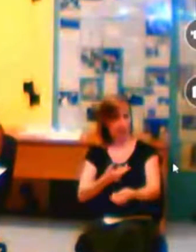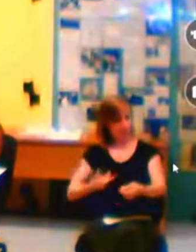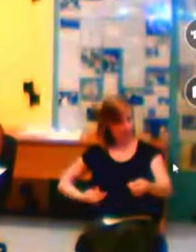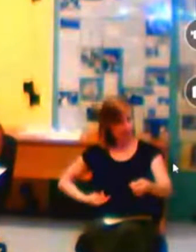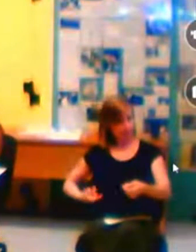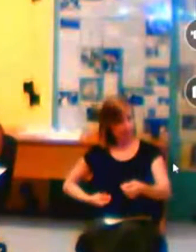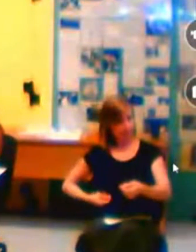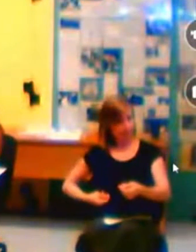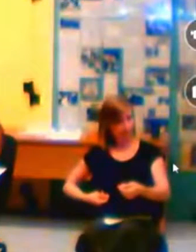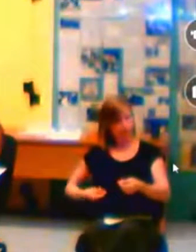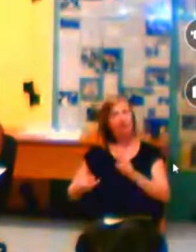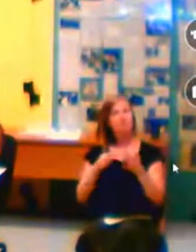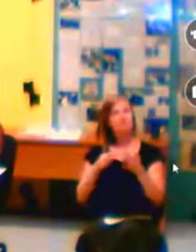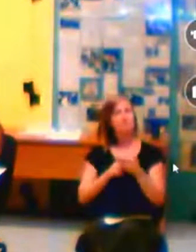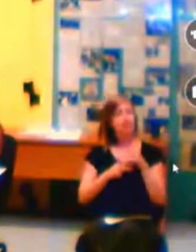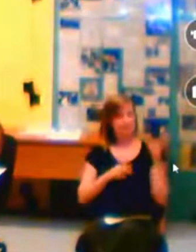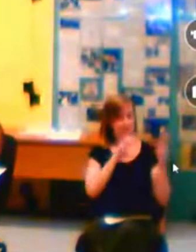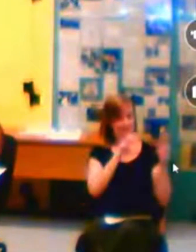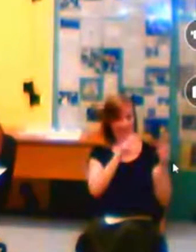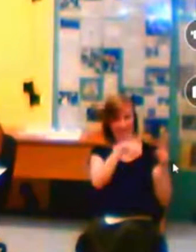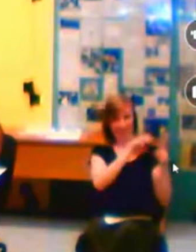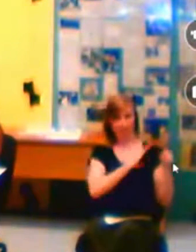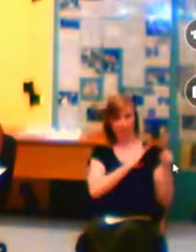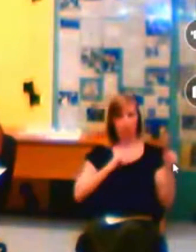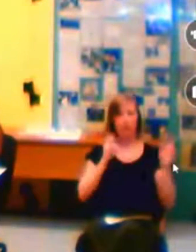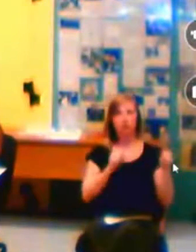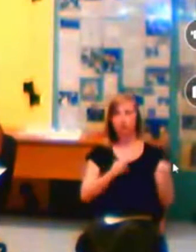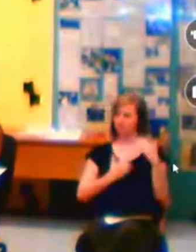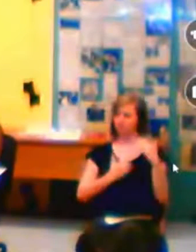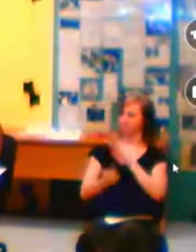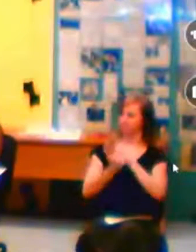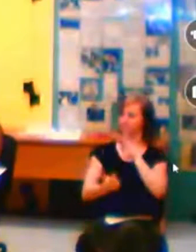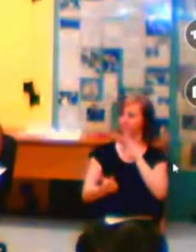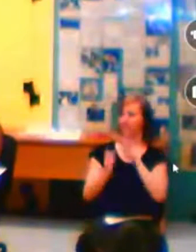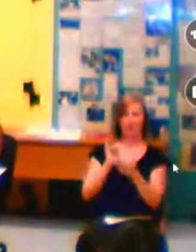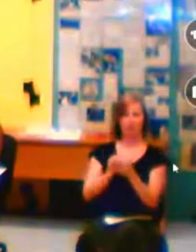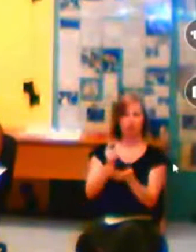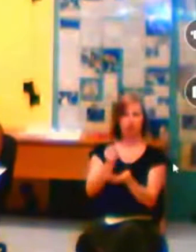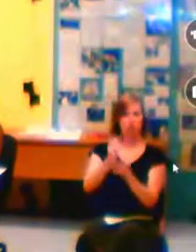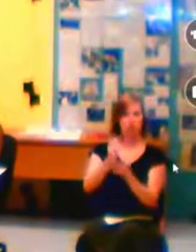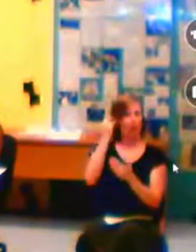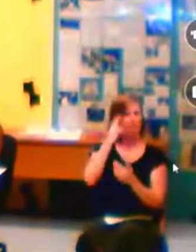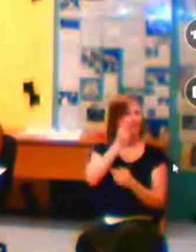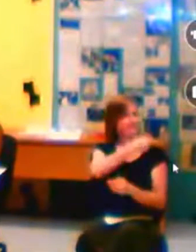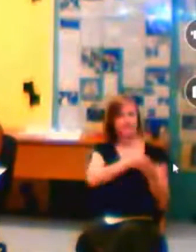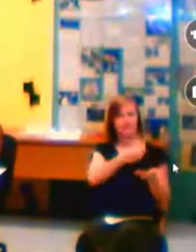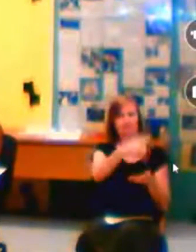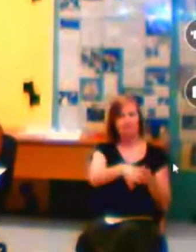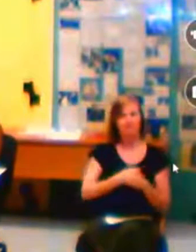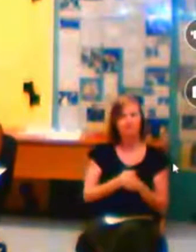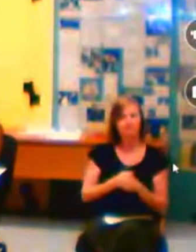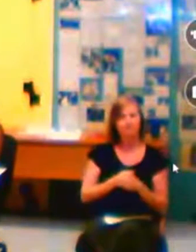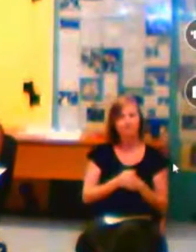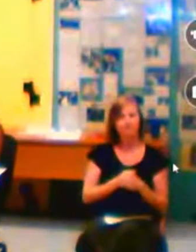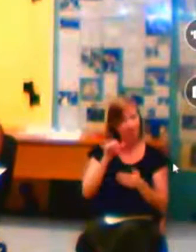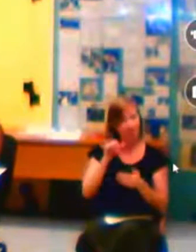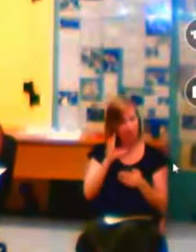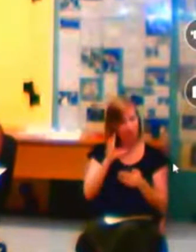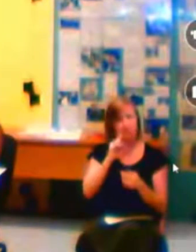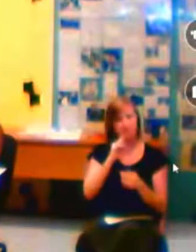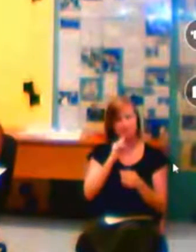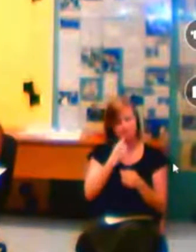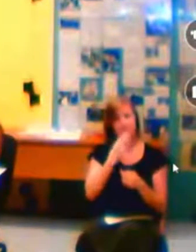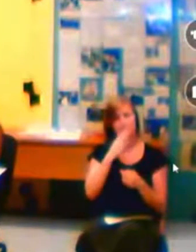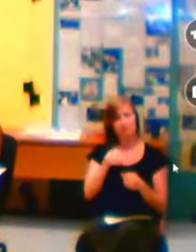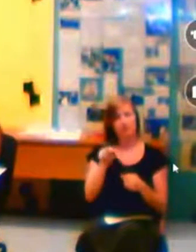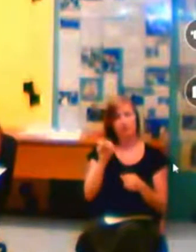more effective or more expensive than sticking people with needles all the time, the board would have a reason in the legal language of the amendment to